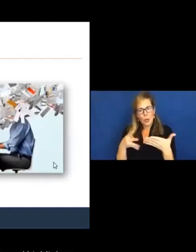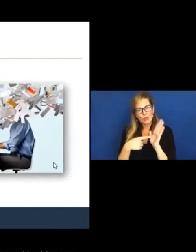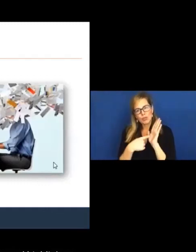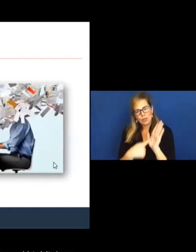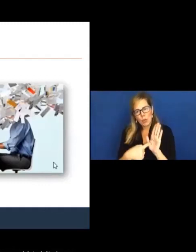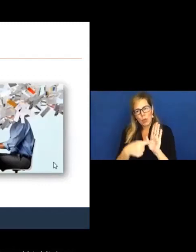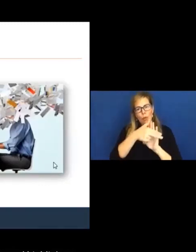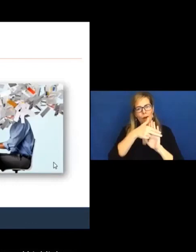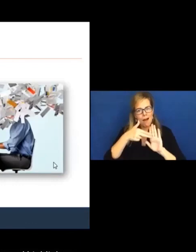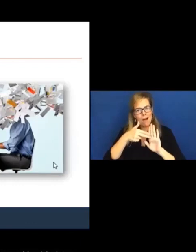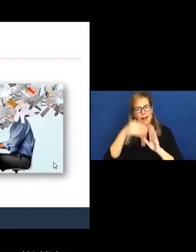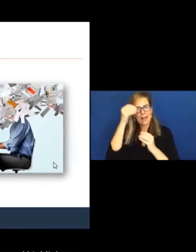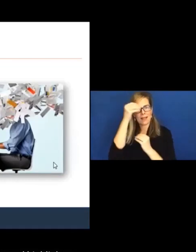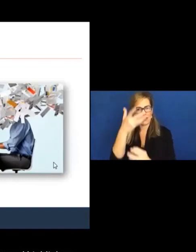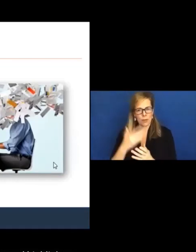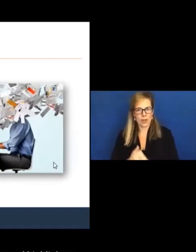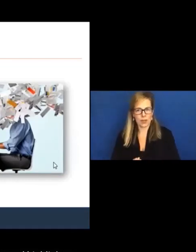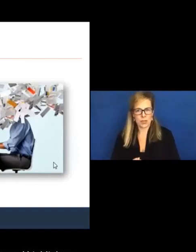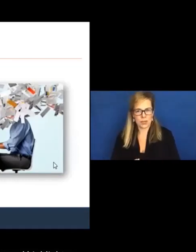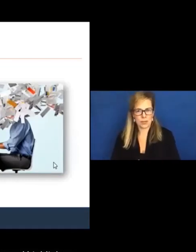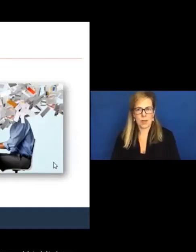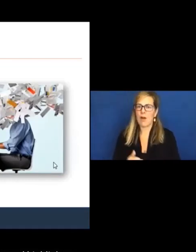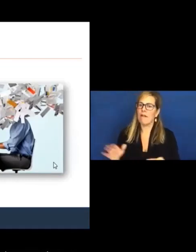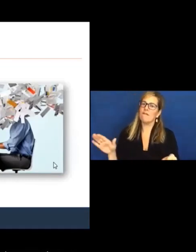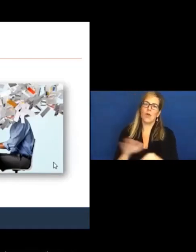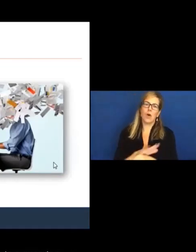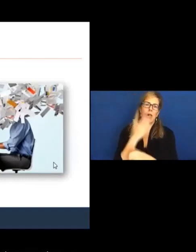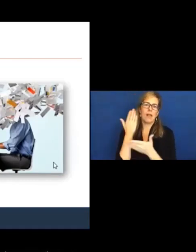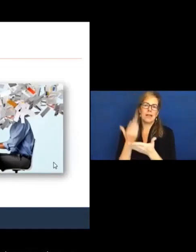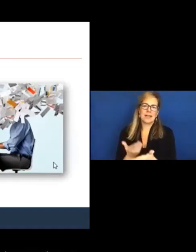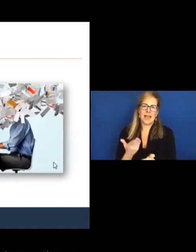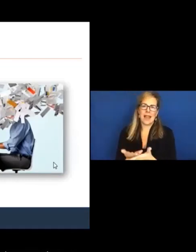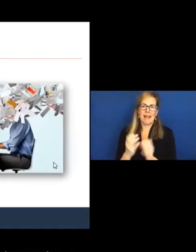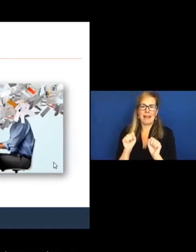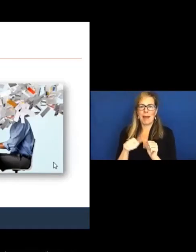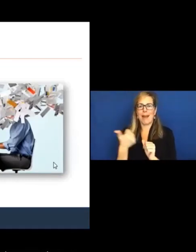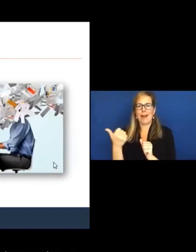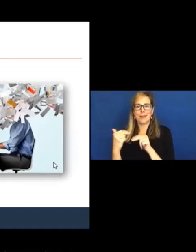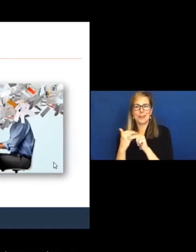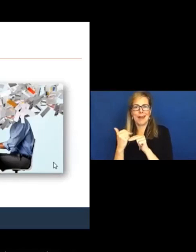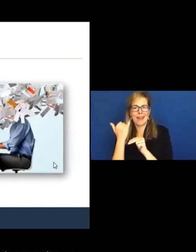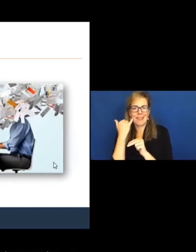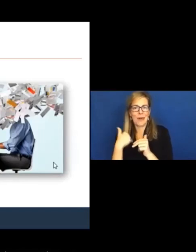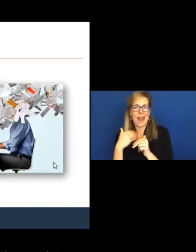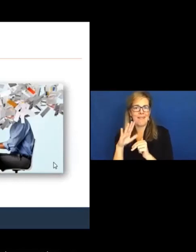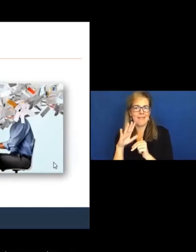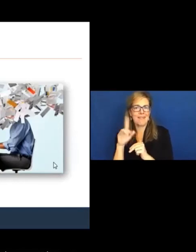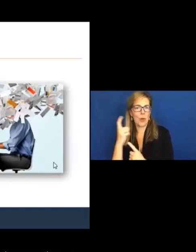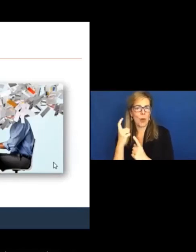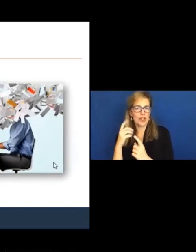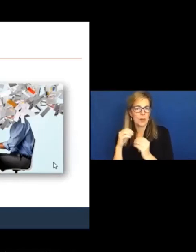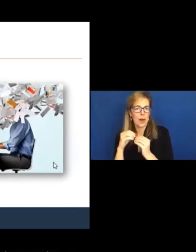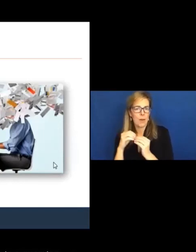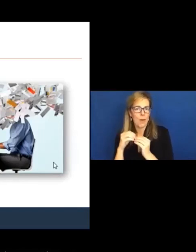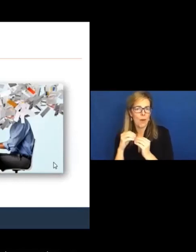that information. Full data can be put on a hidden slide in case there is a question for more background